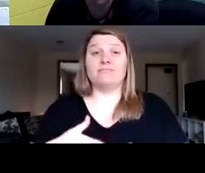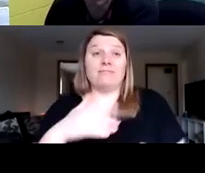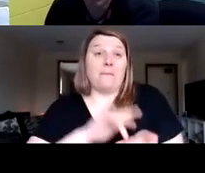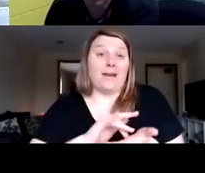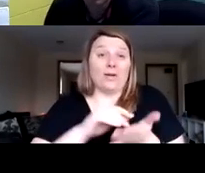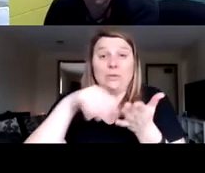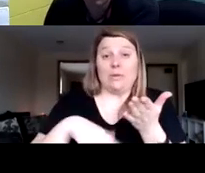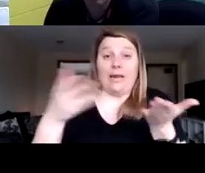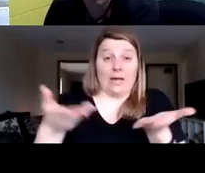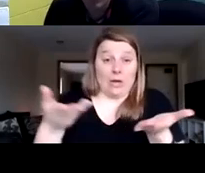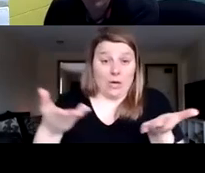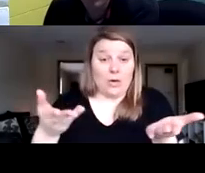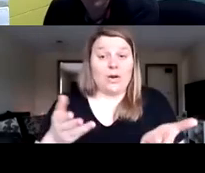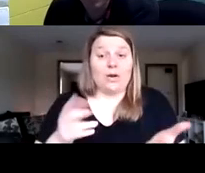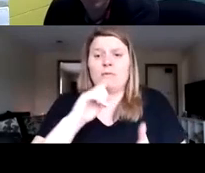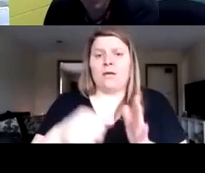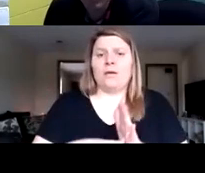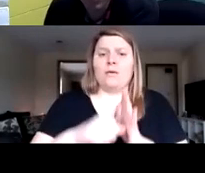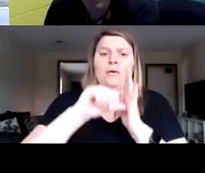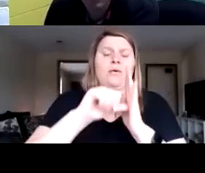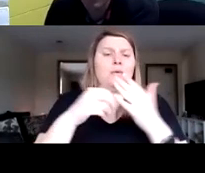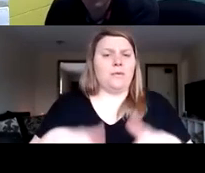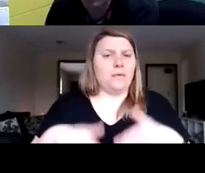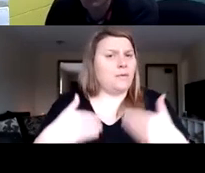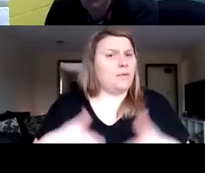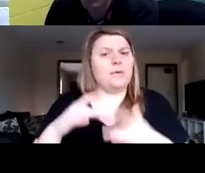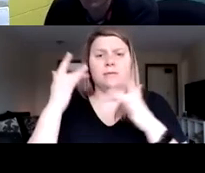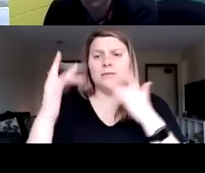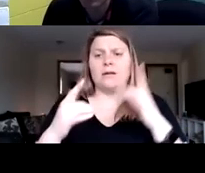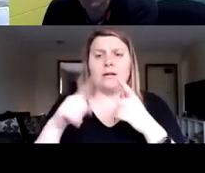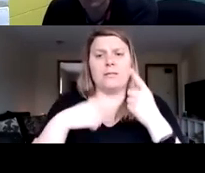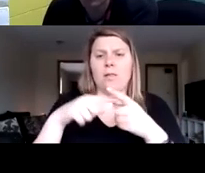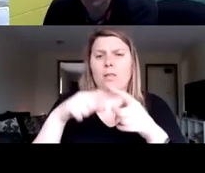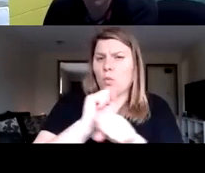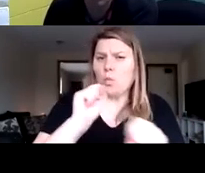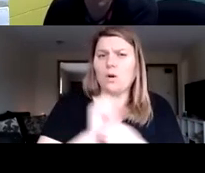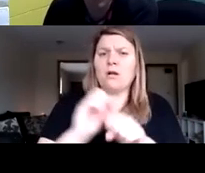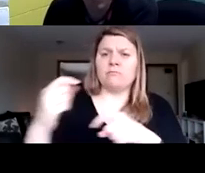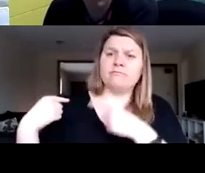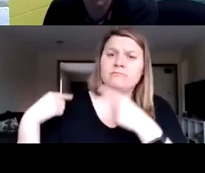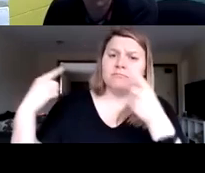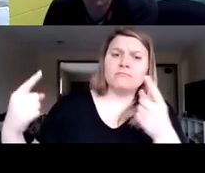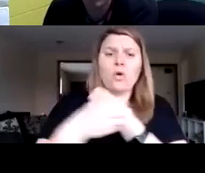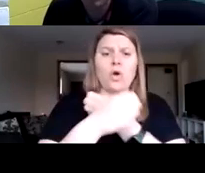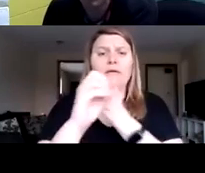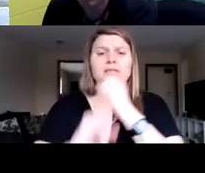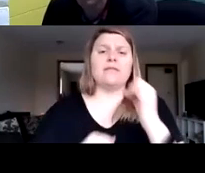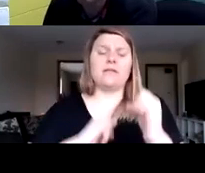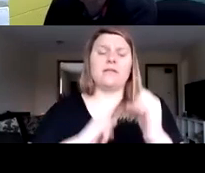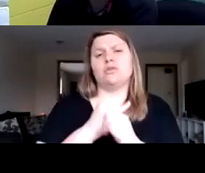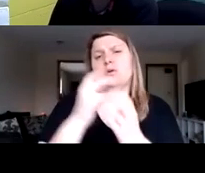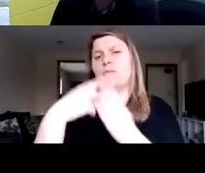am so impressed and excited about the incredible work that's been done in the Office of International Programs,